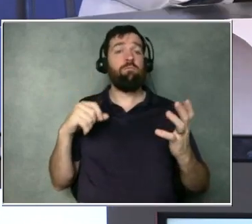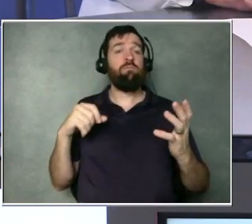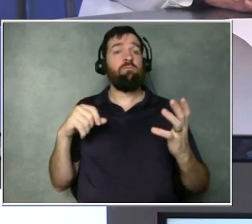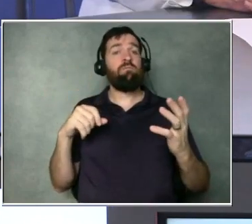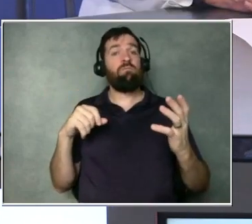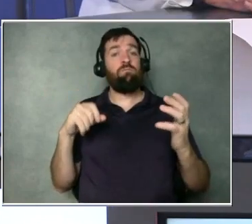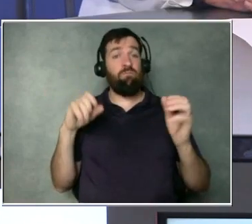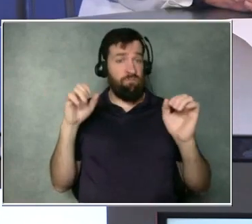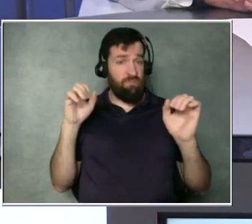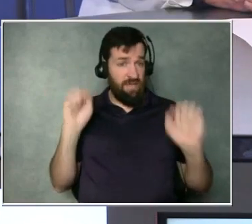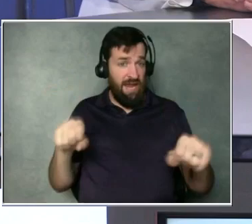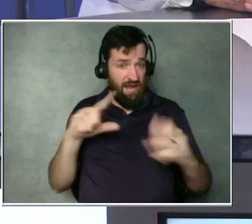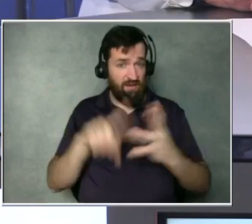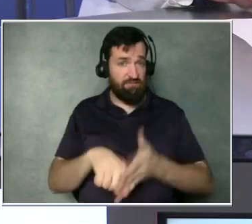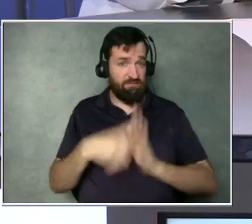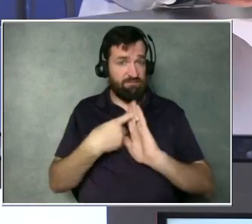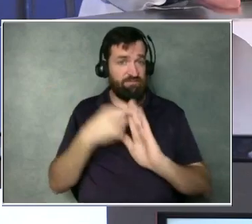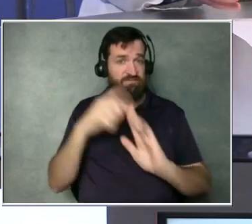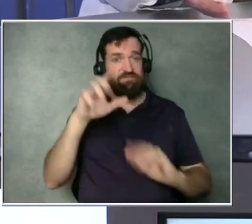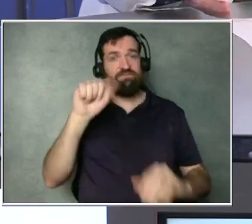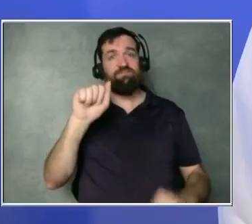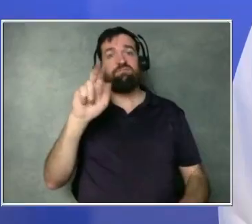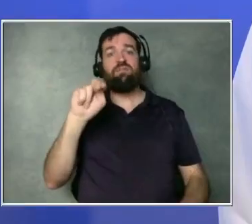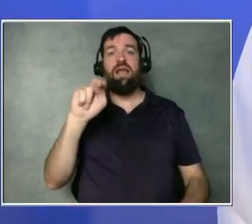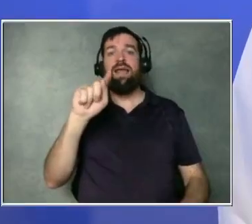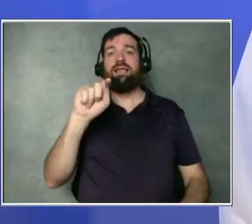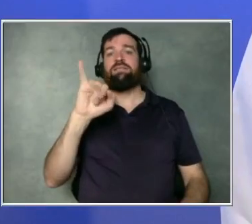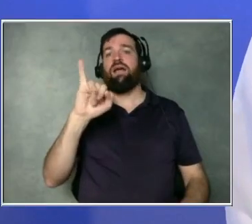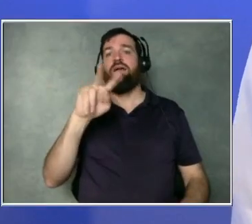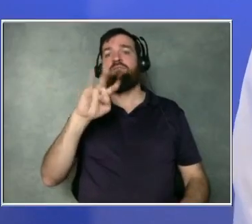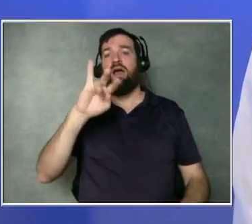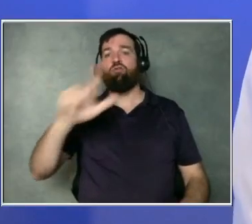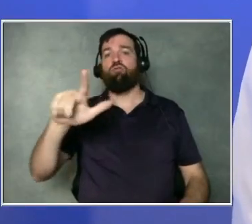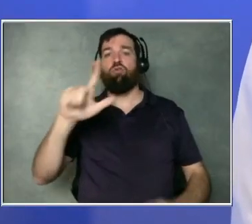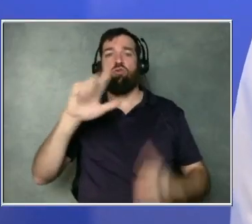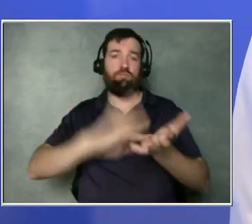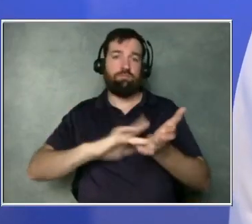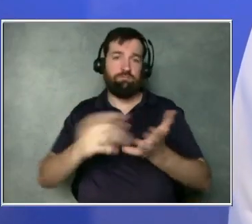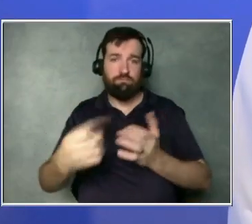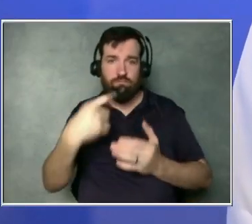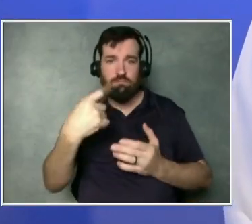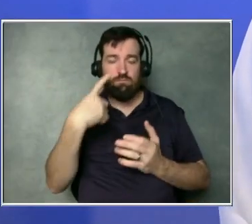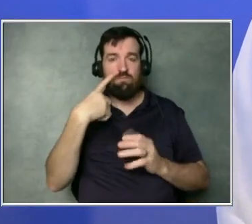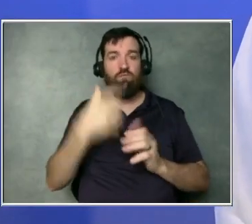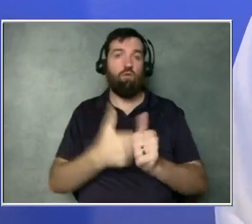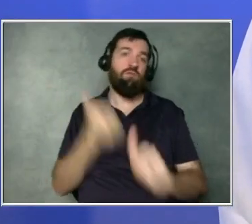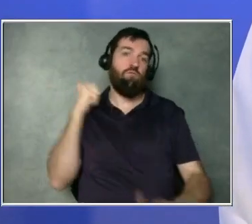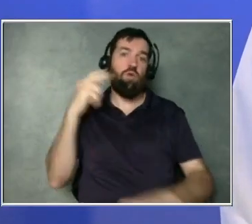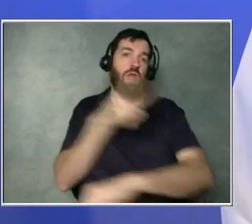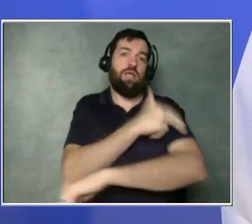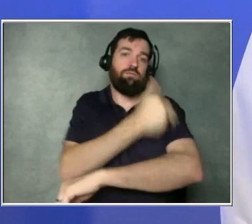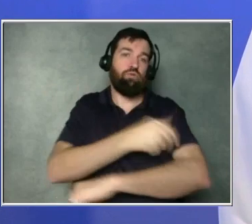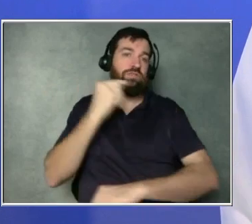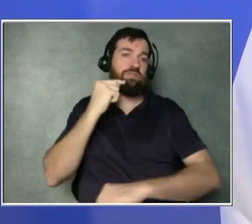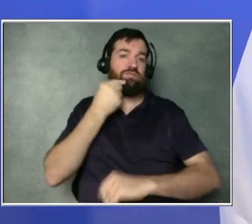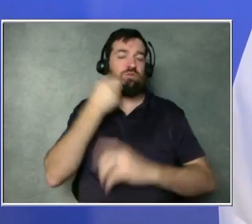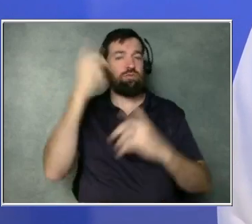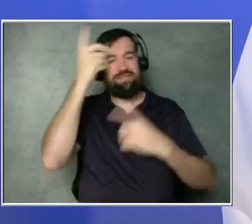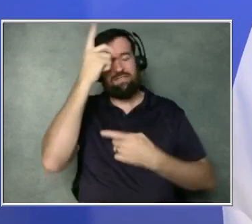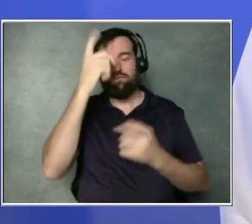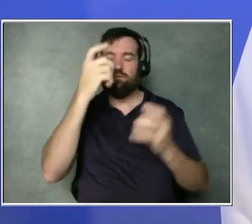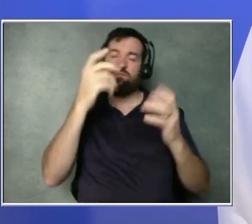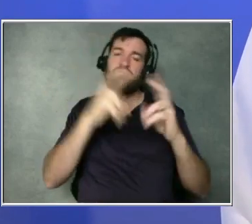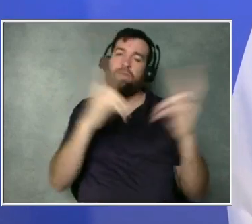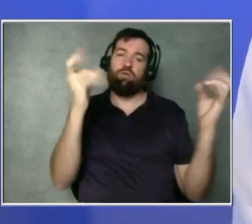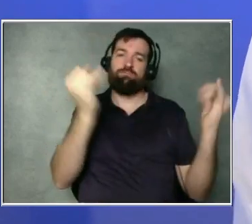that antiviral medication to help reduce your chance of hospitalization and severe disease. So I think it's really case by case. Understand